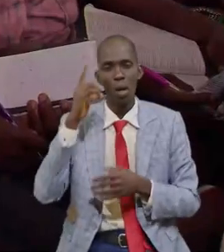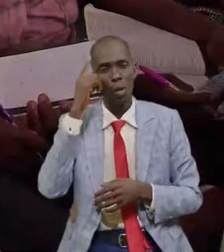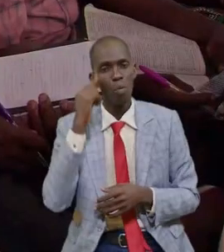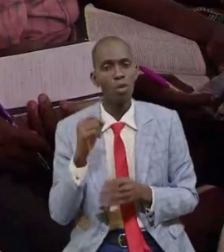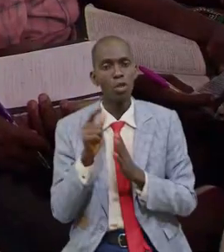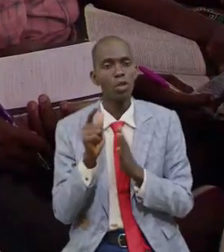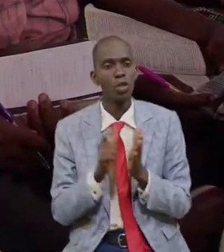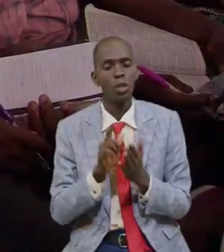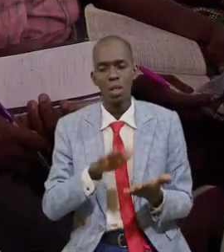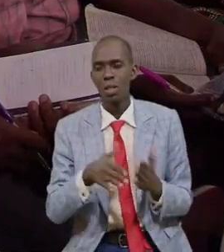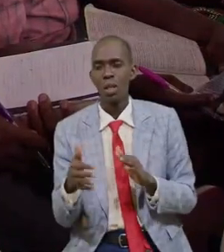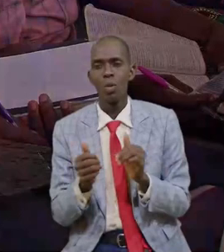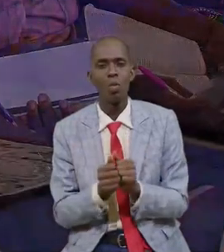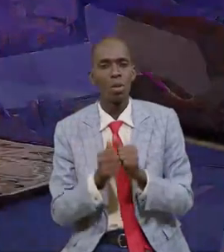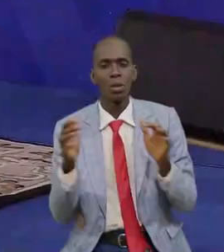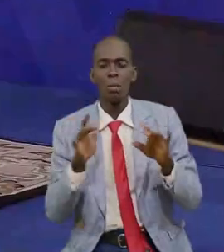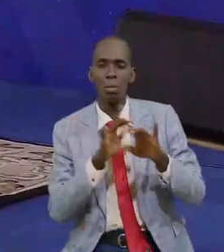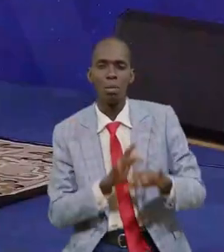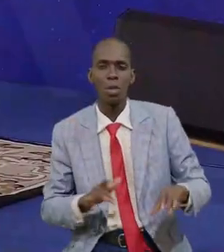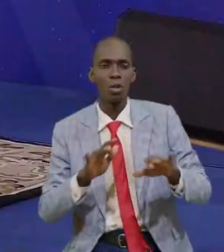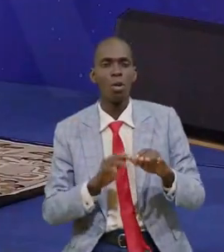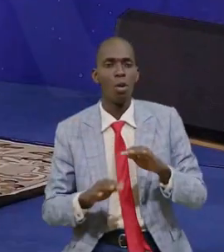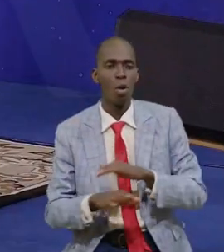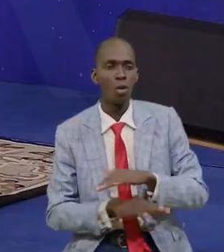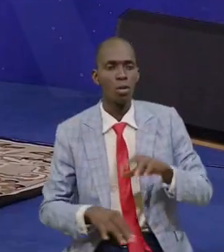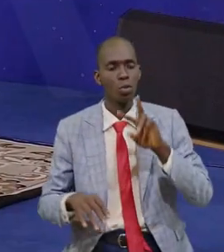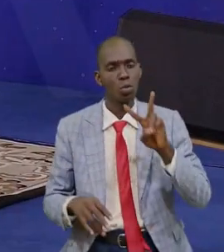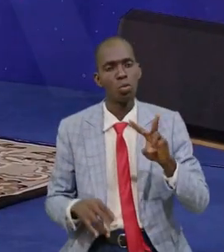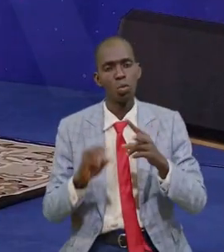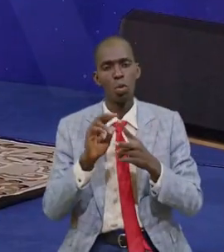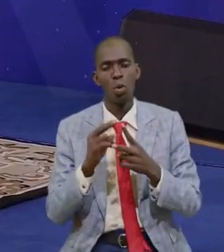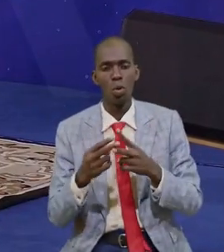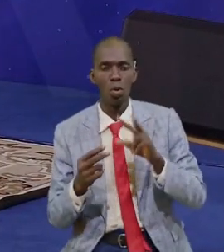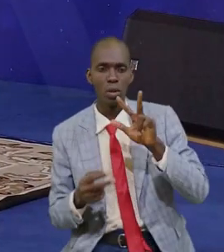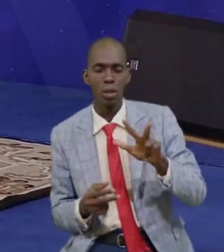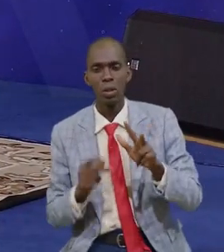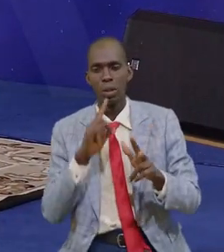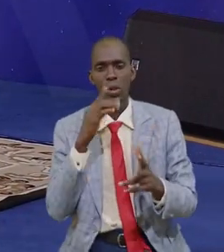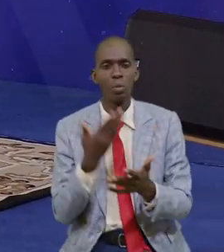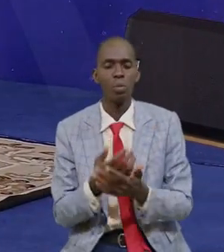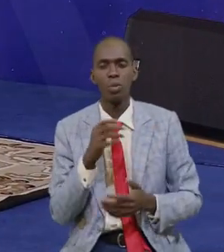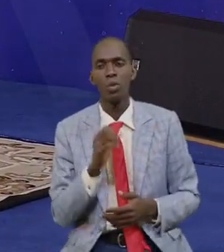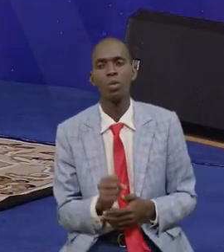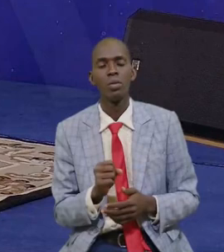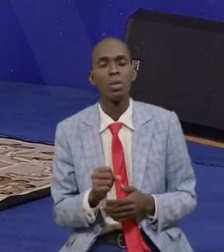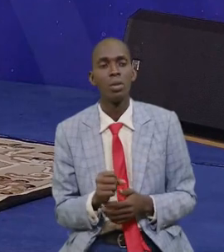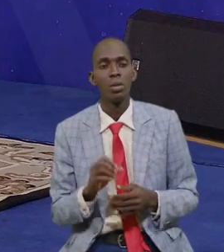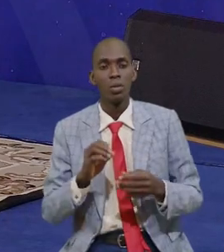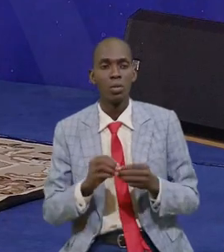died without mercy. Under two or three witnesses, verse